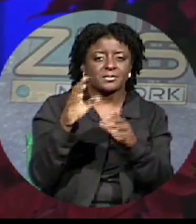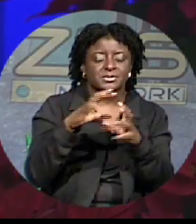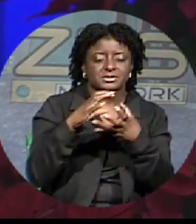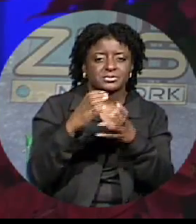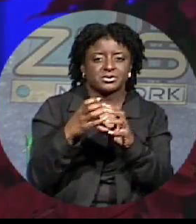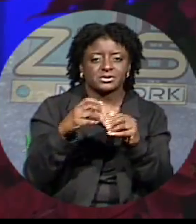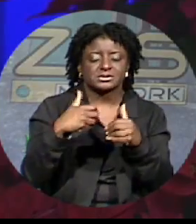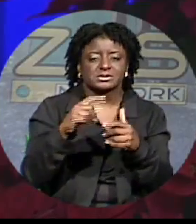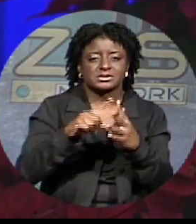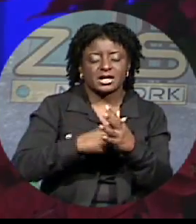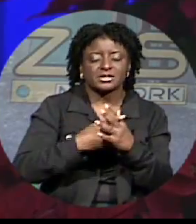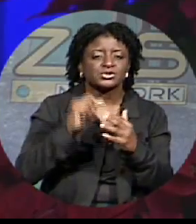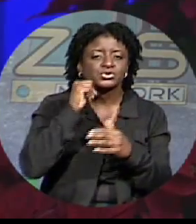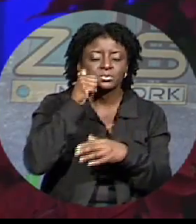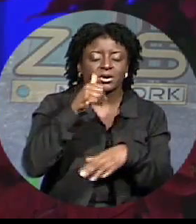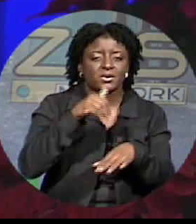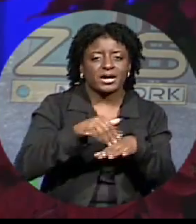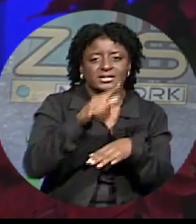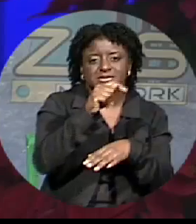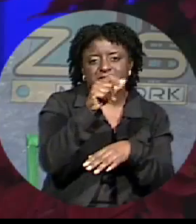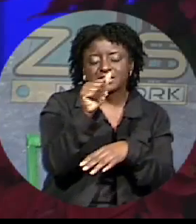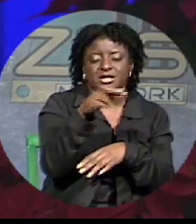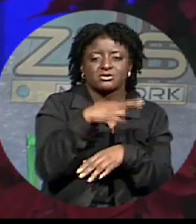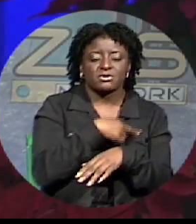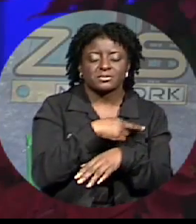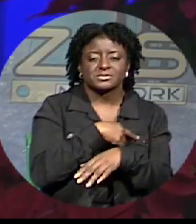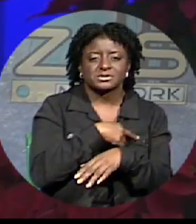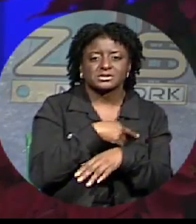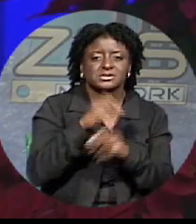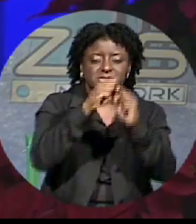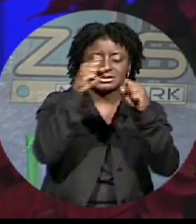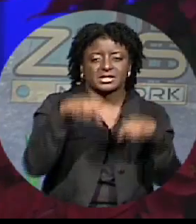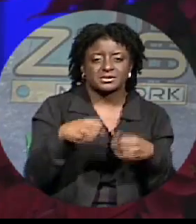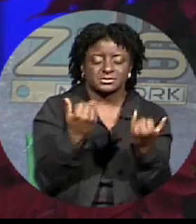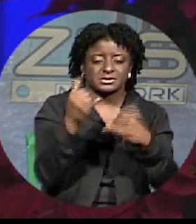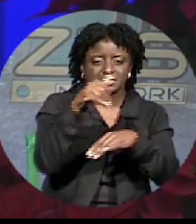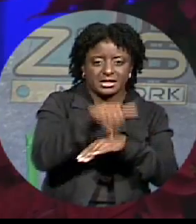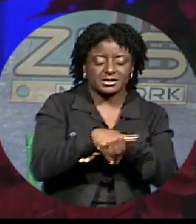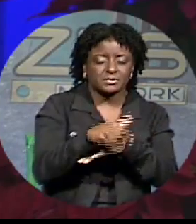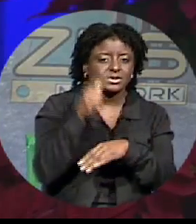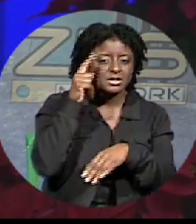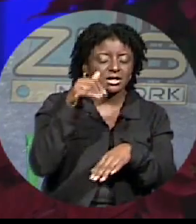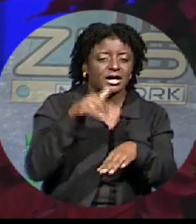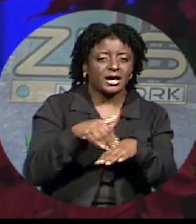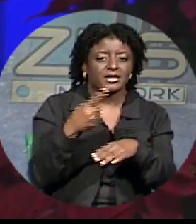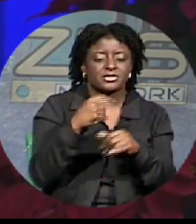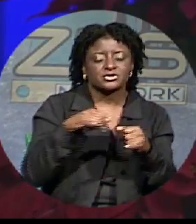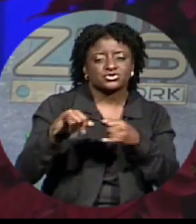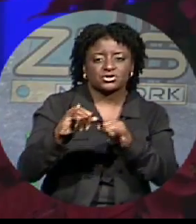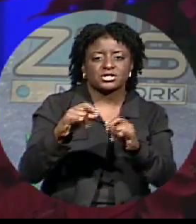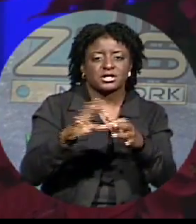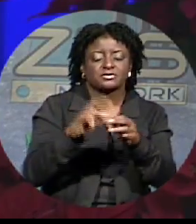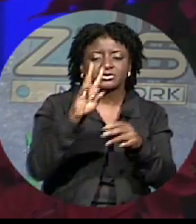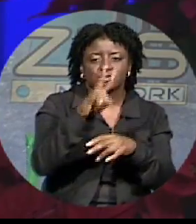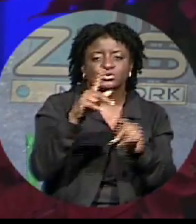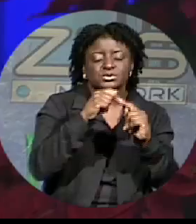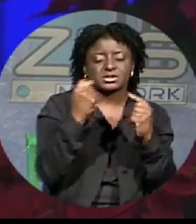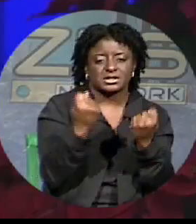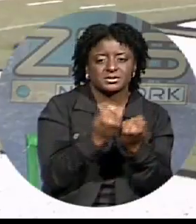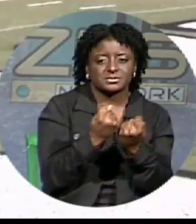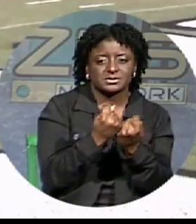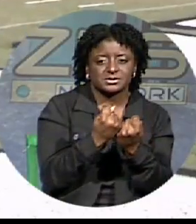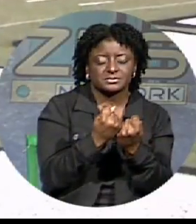A. Robinson National Stadium. And tonight, Kelsey Johnson has a look at the journey of the two teams who will be locking horns on the